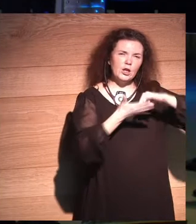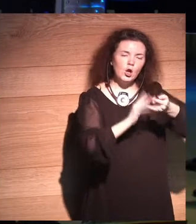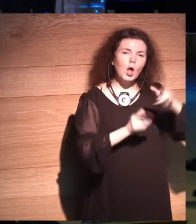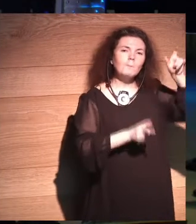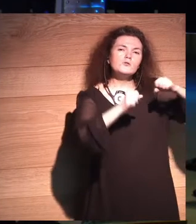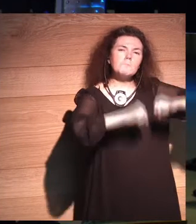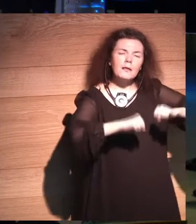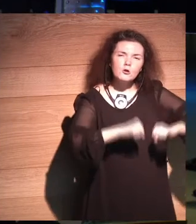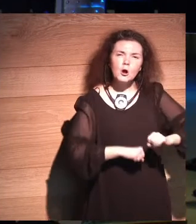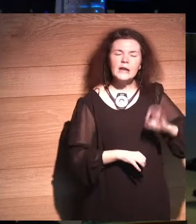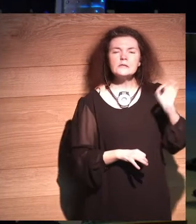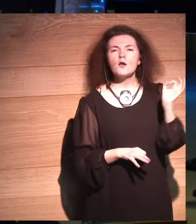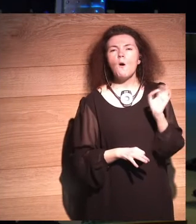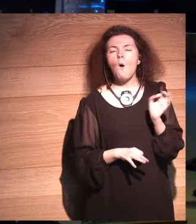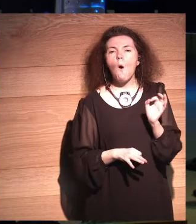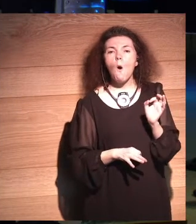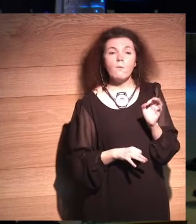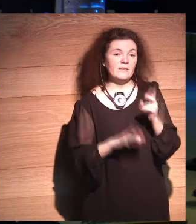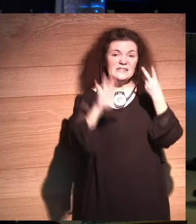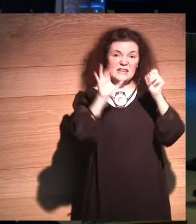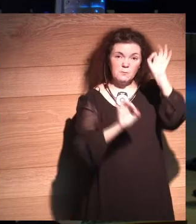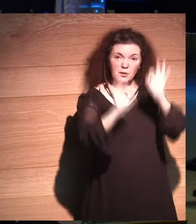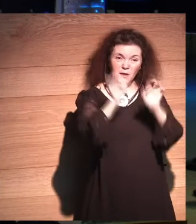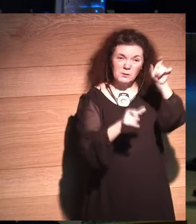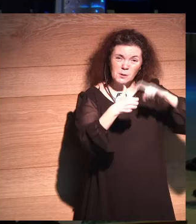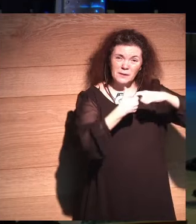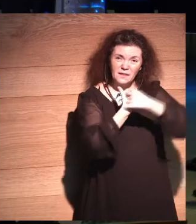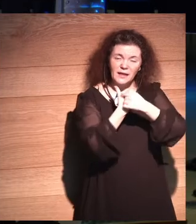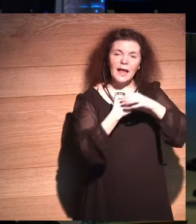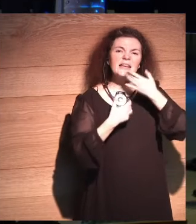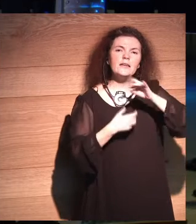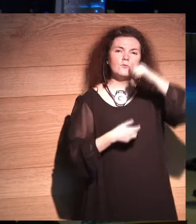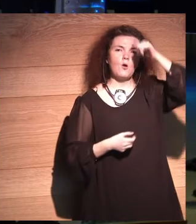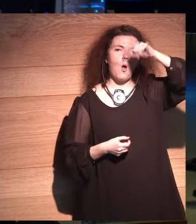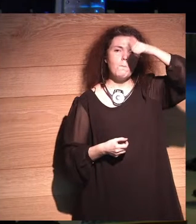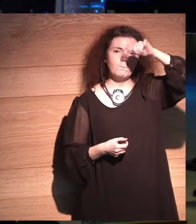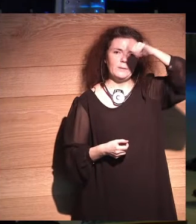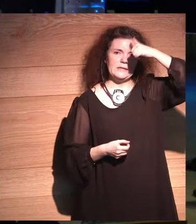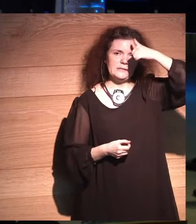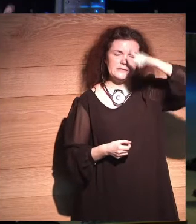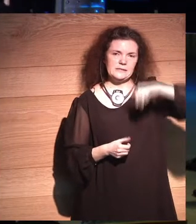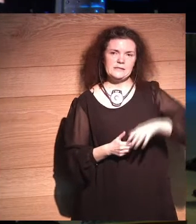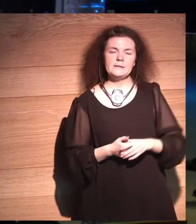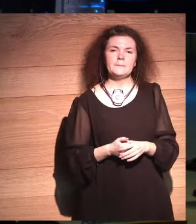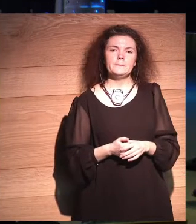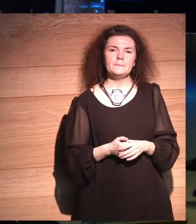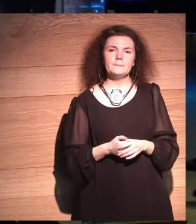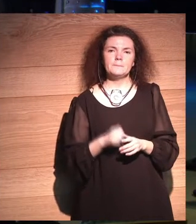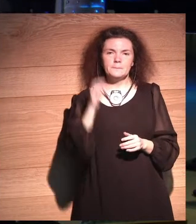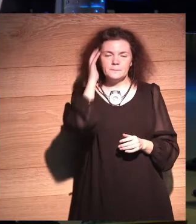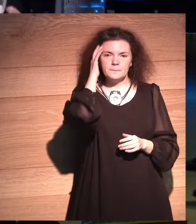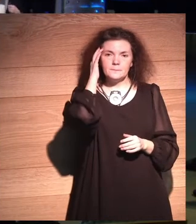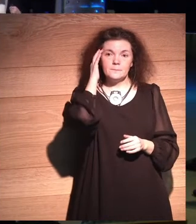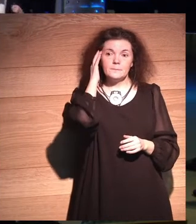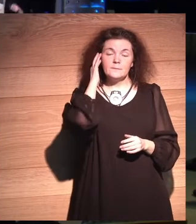people. 74% of the people participating were men, when only half the population is men. So they said, you know what we need to